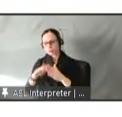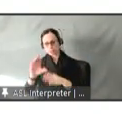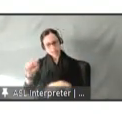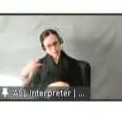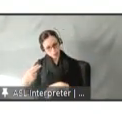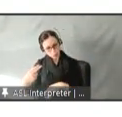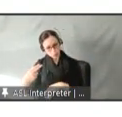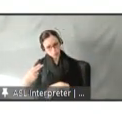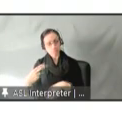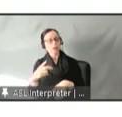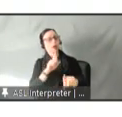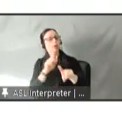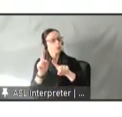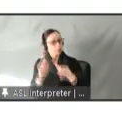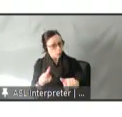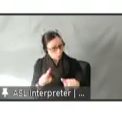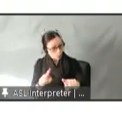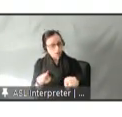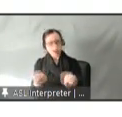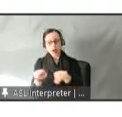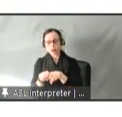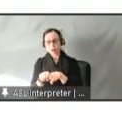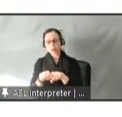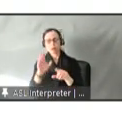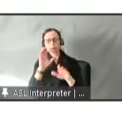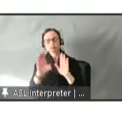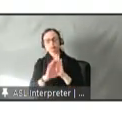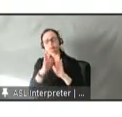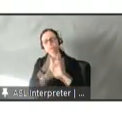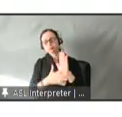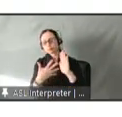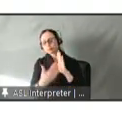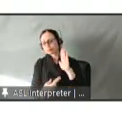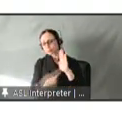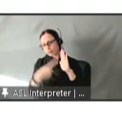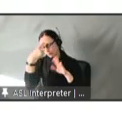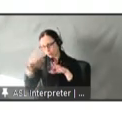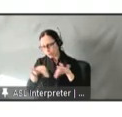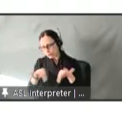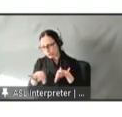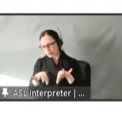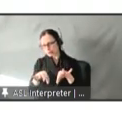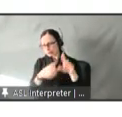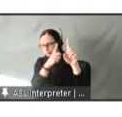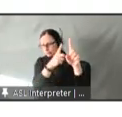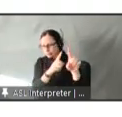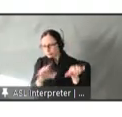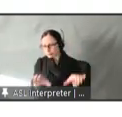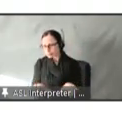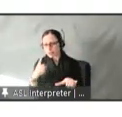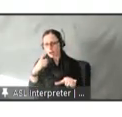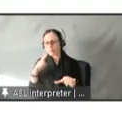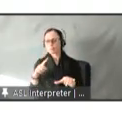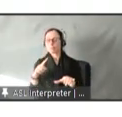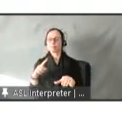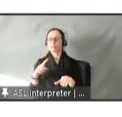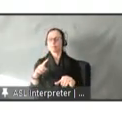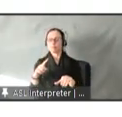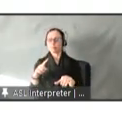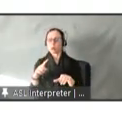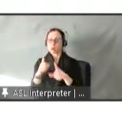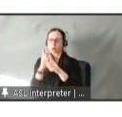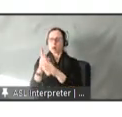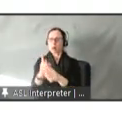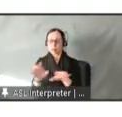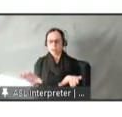and a report along with some infographics to describe key actions to improve immunization uptake is now available on our